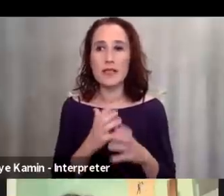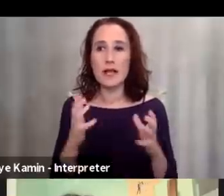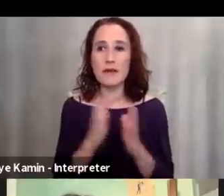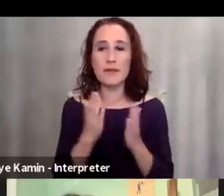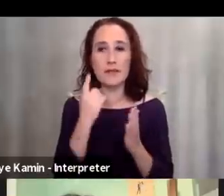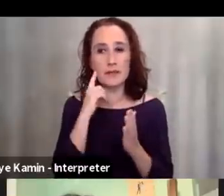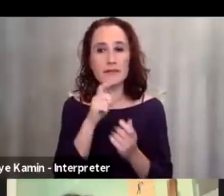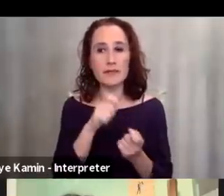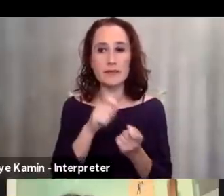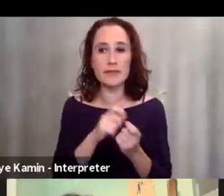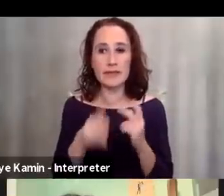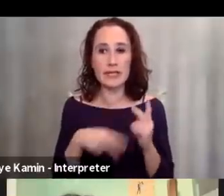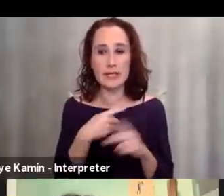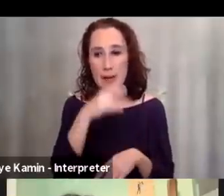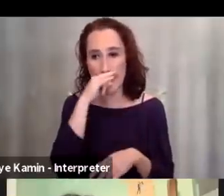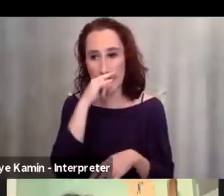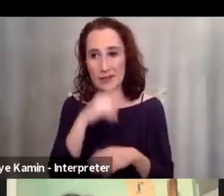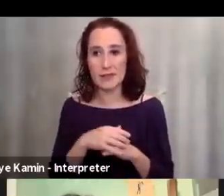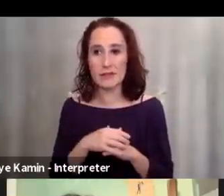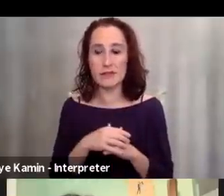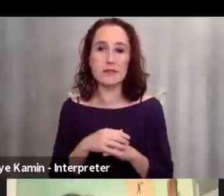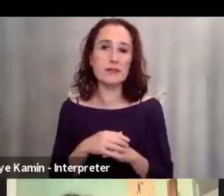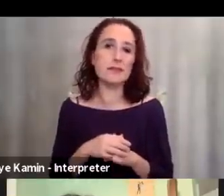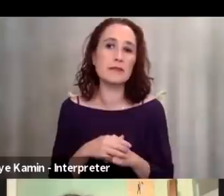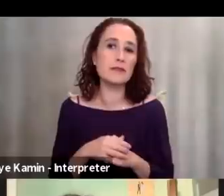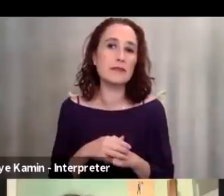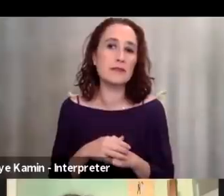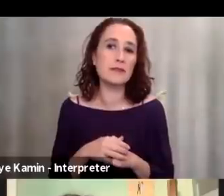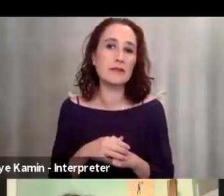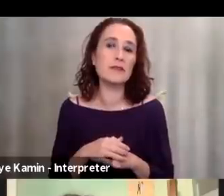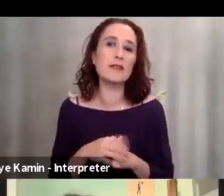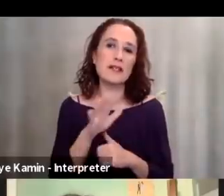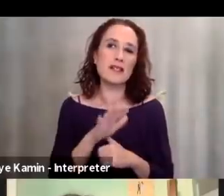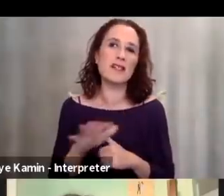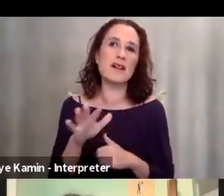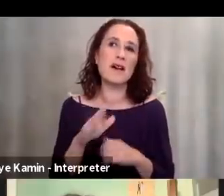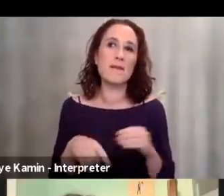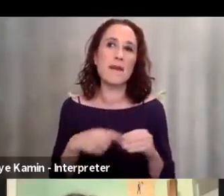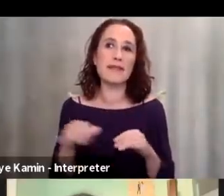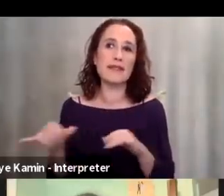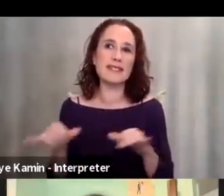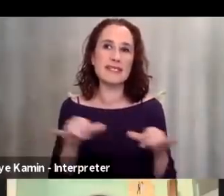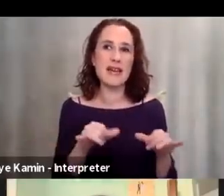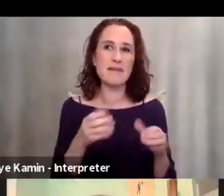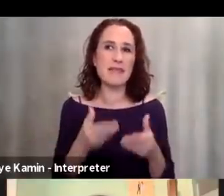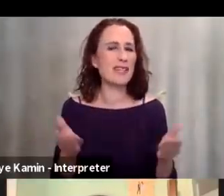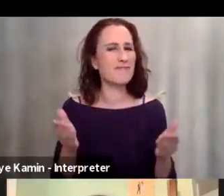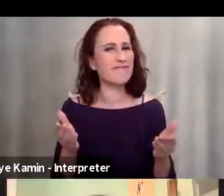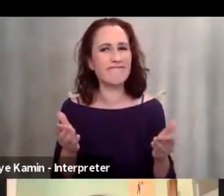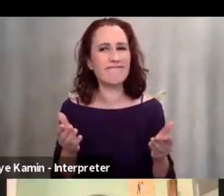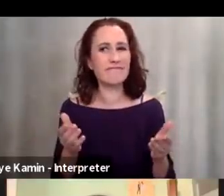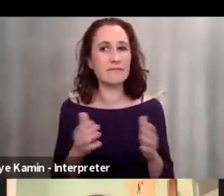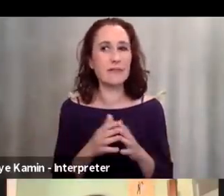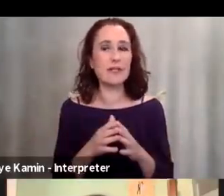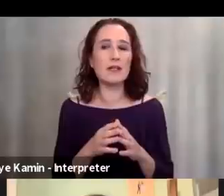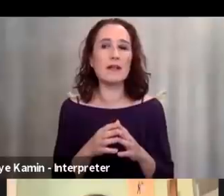certain kind of kid that are all about the exact same thing. And I think this is doing